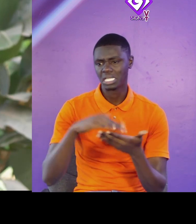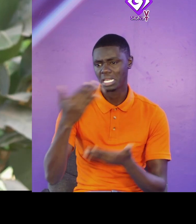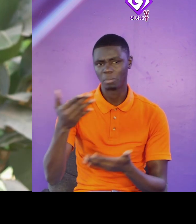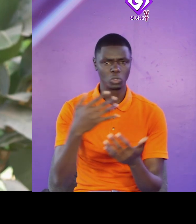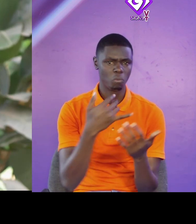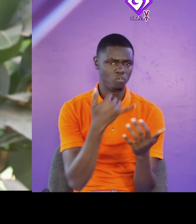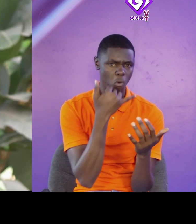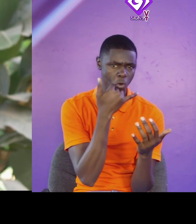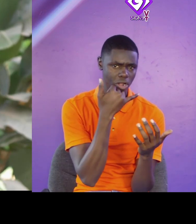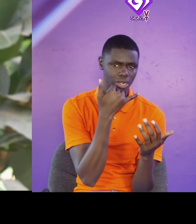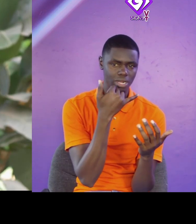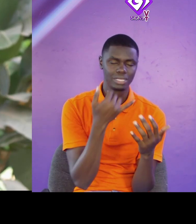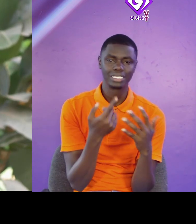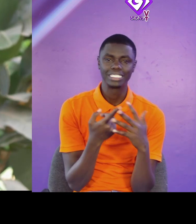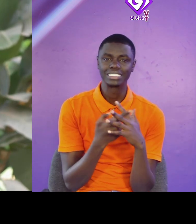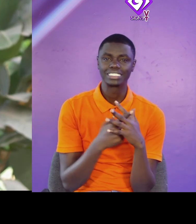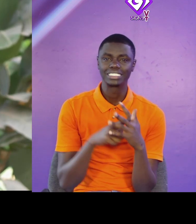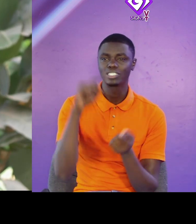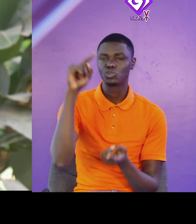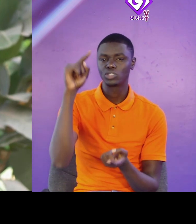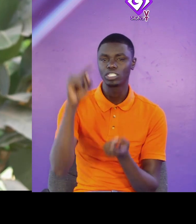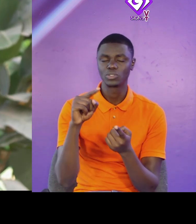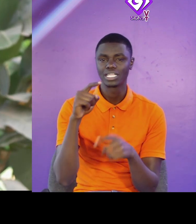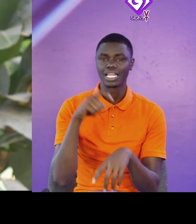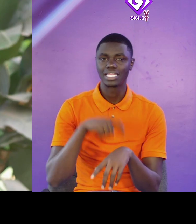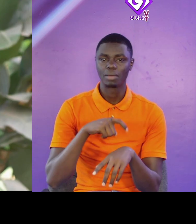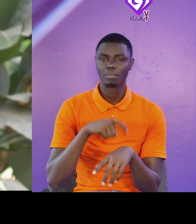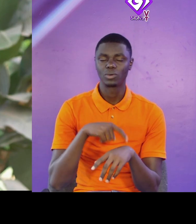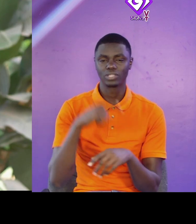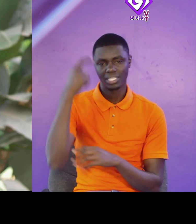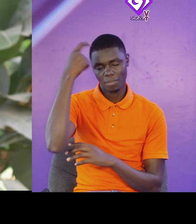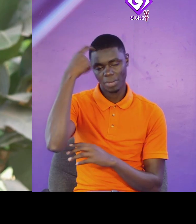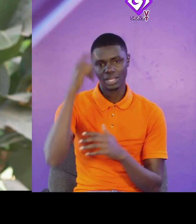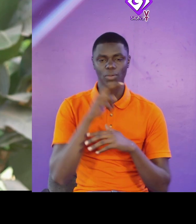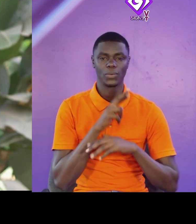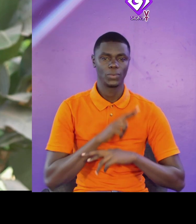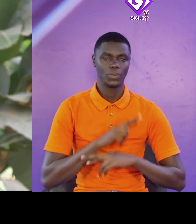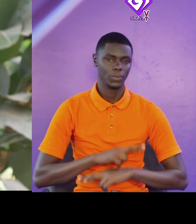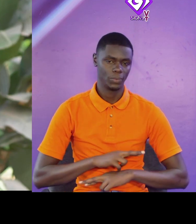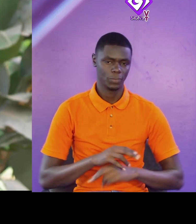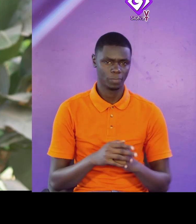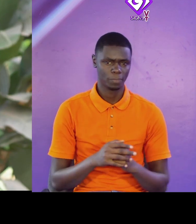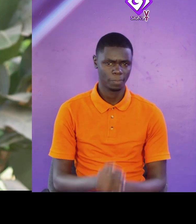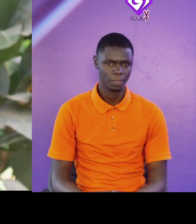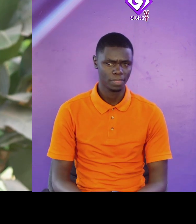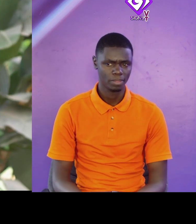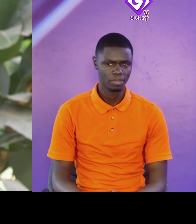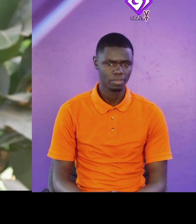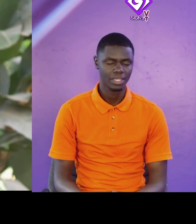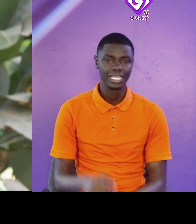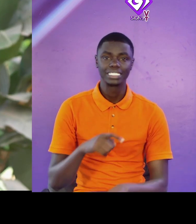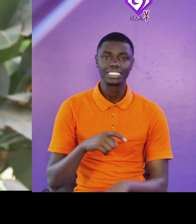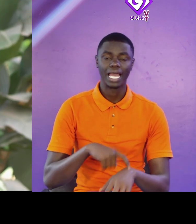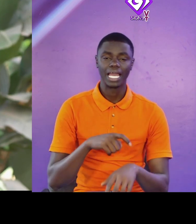This starts to reduce the amount of time that you rest your brain. And when you don't have enough time